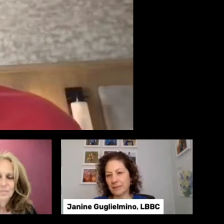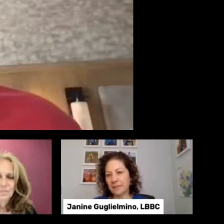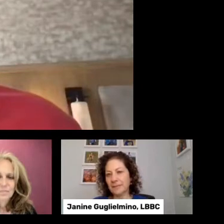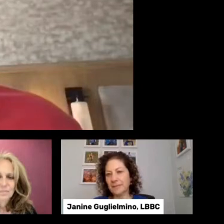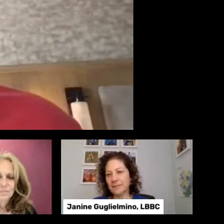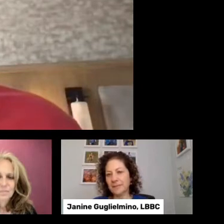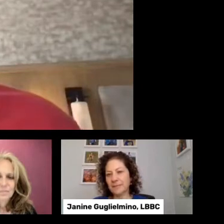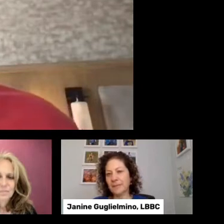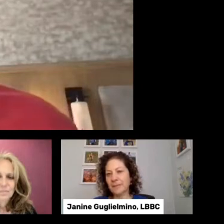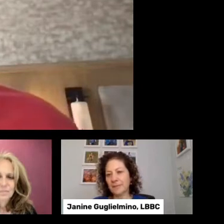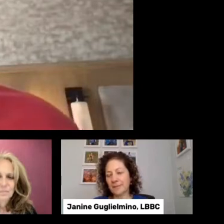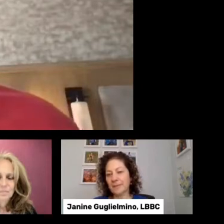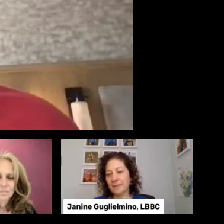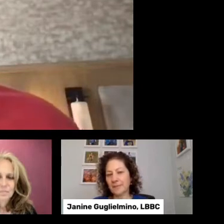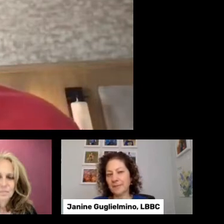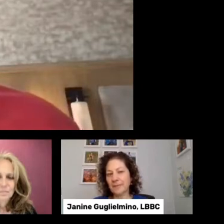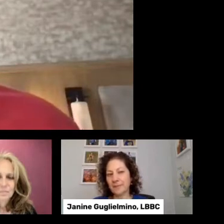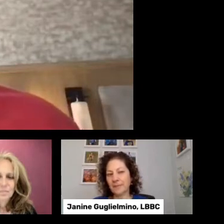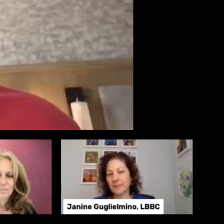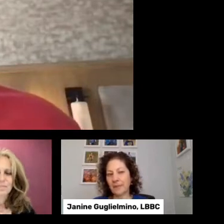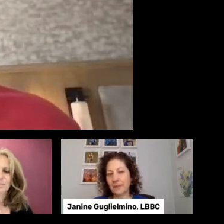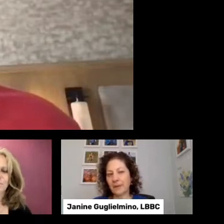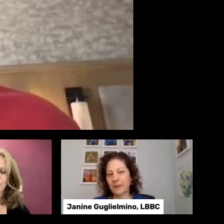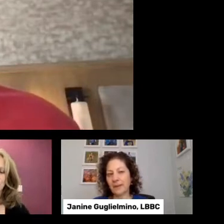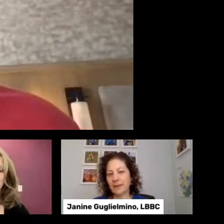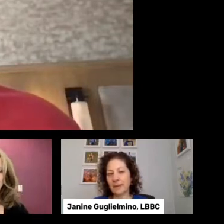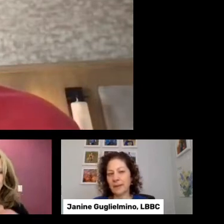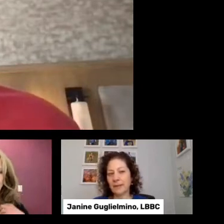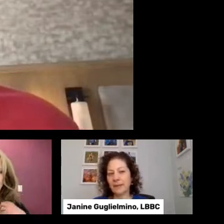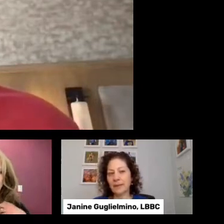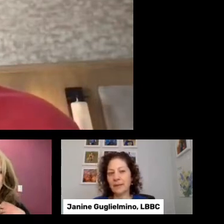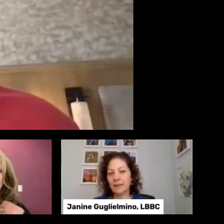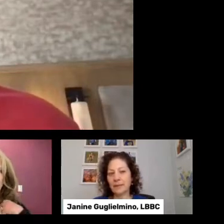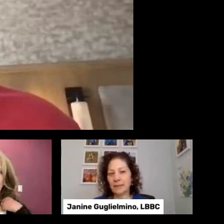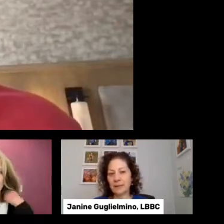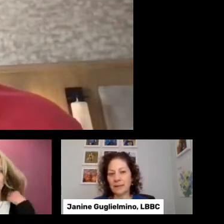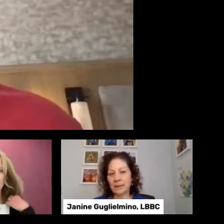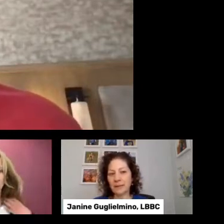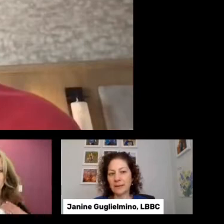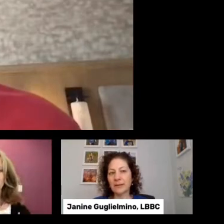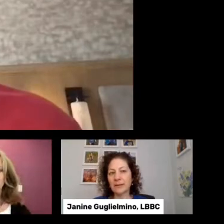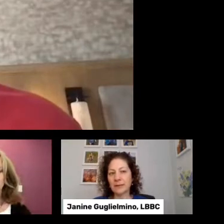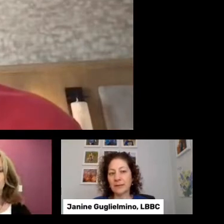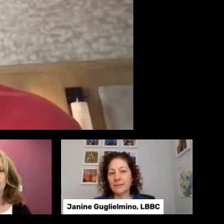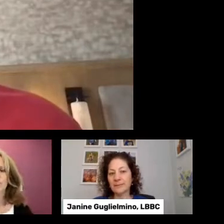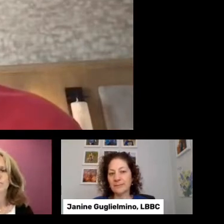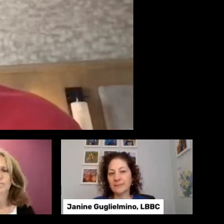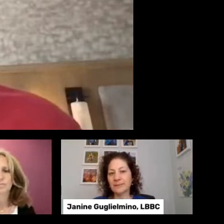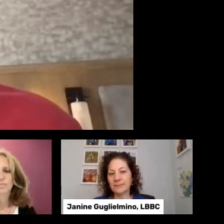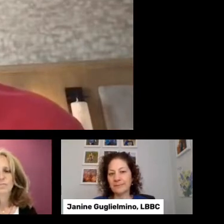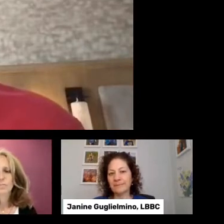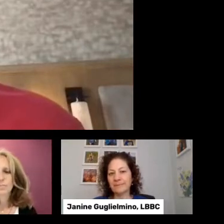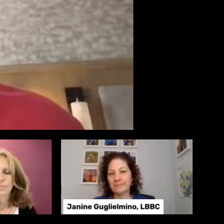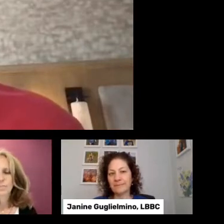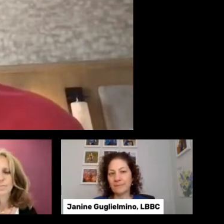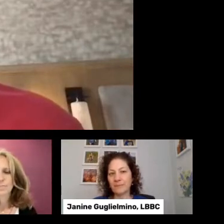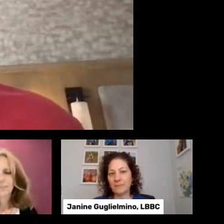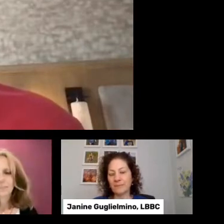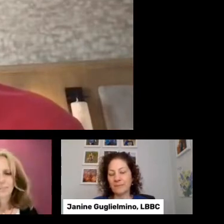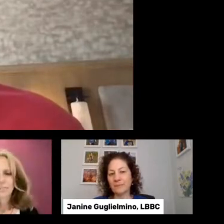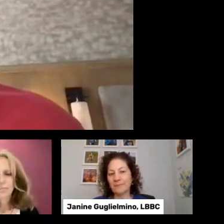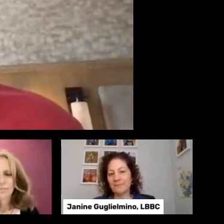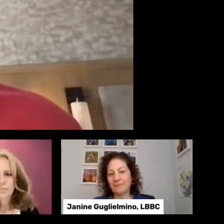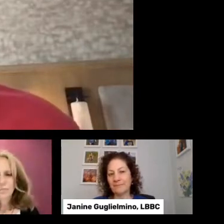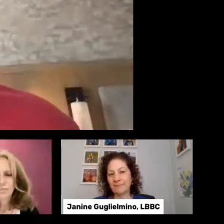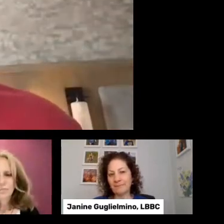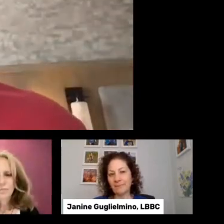doctor's like, no, it's only a 16% chance, but we don't want to take that risk with you. So that's when I got off the trial. So I just think that,